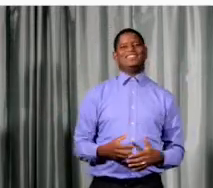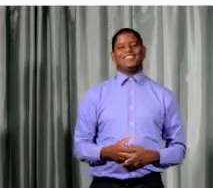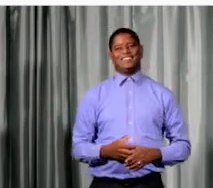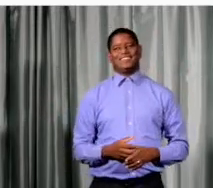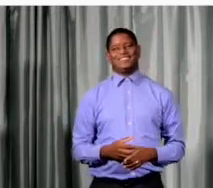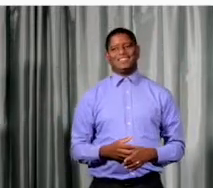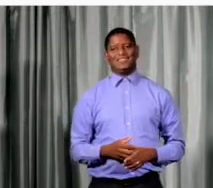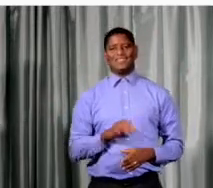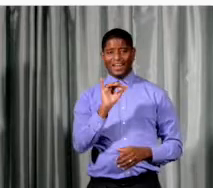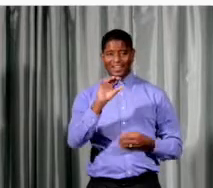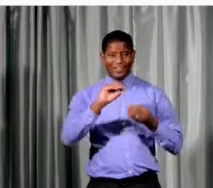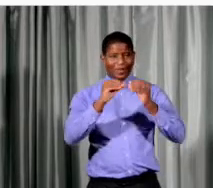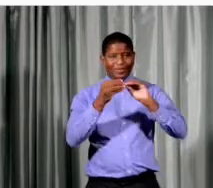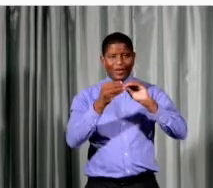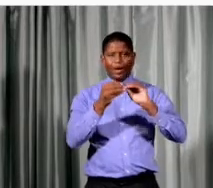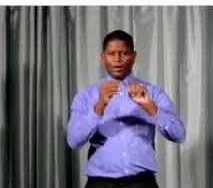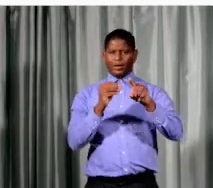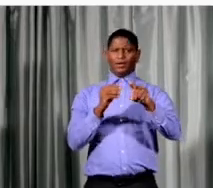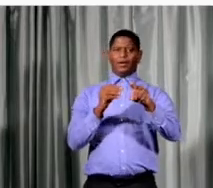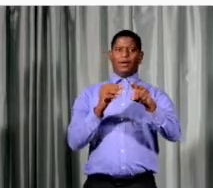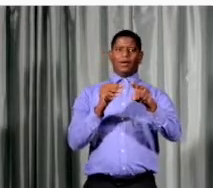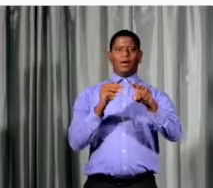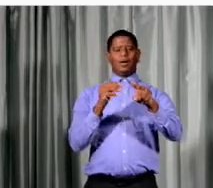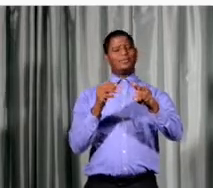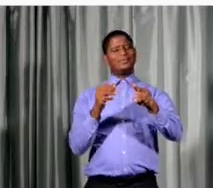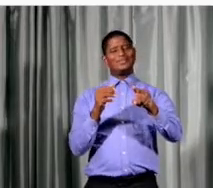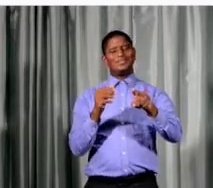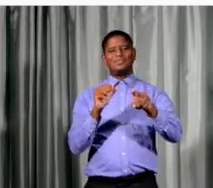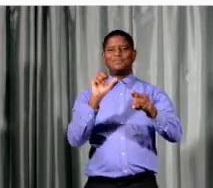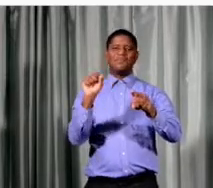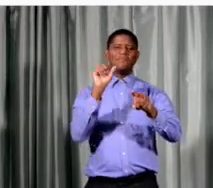That is what it is. It's magic. You can't do nothing with this number.